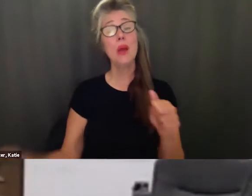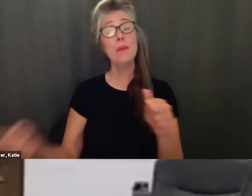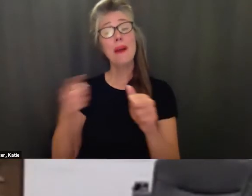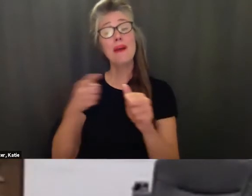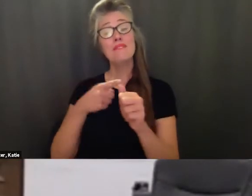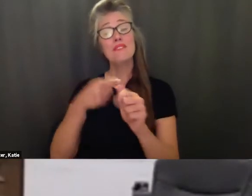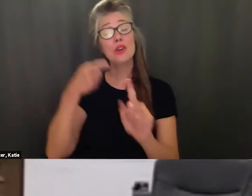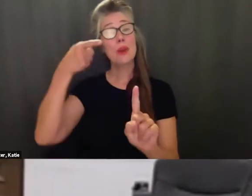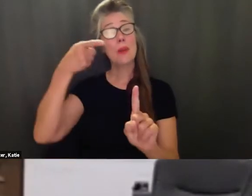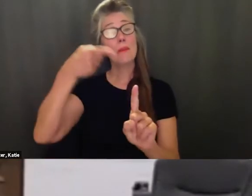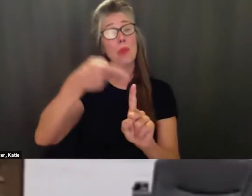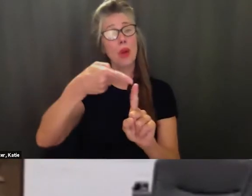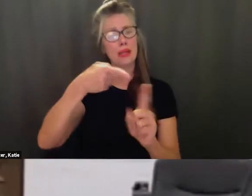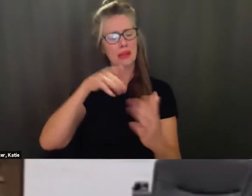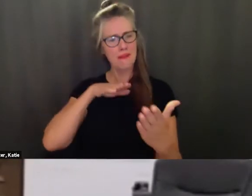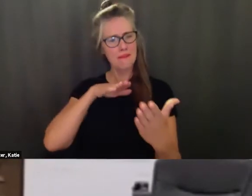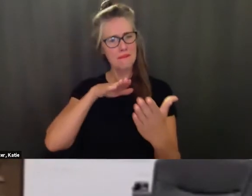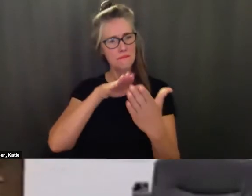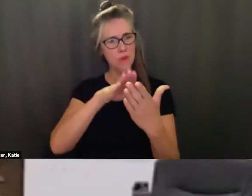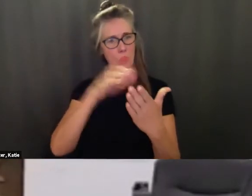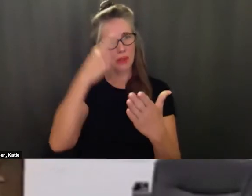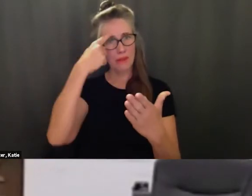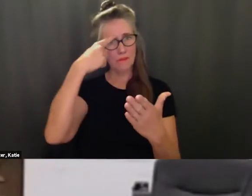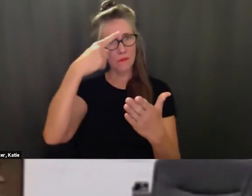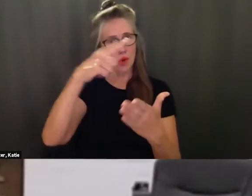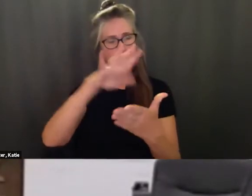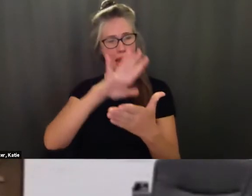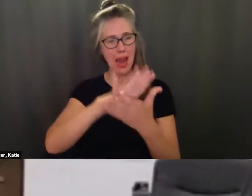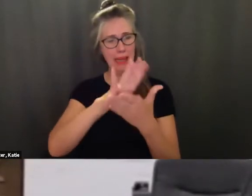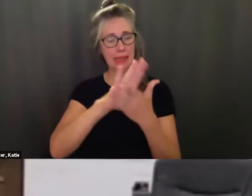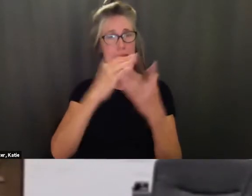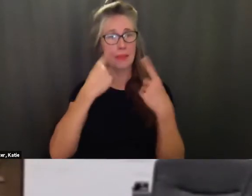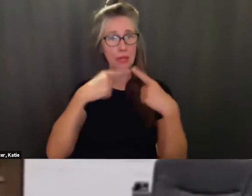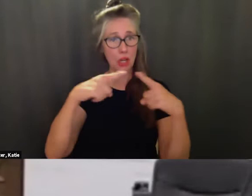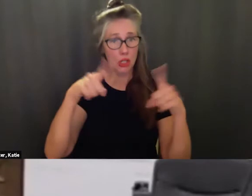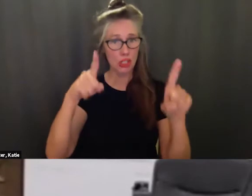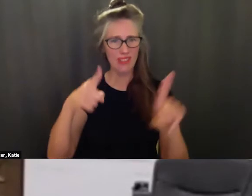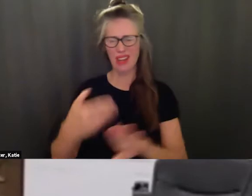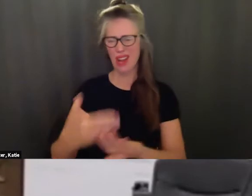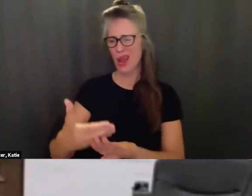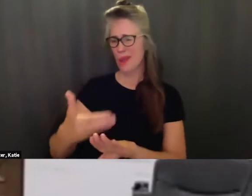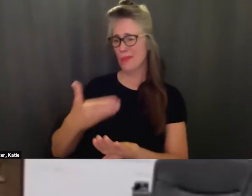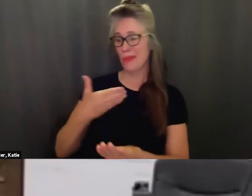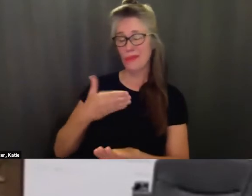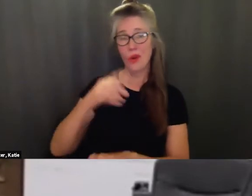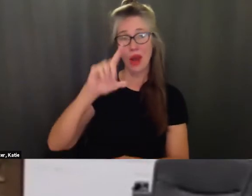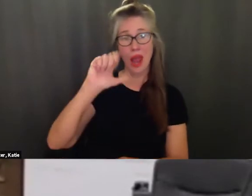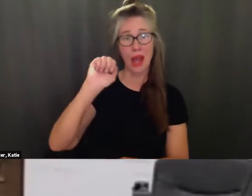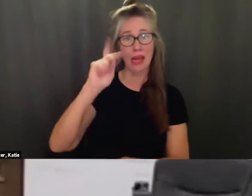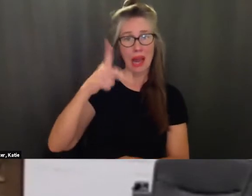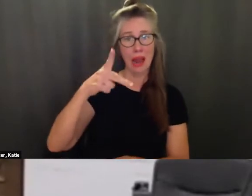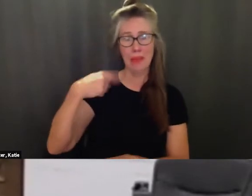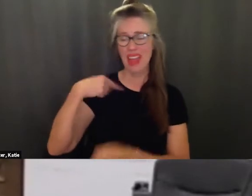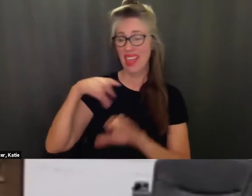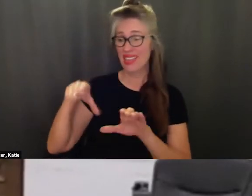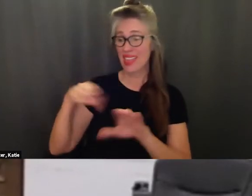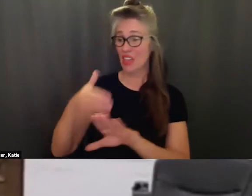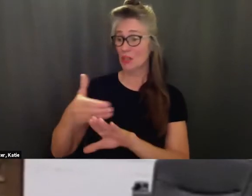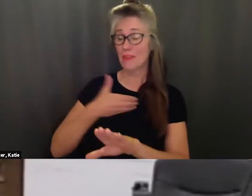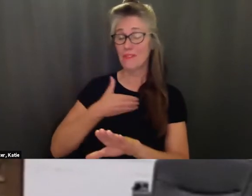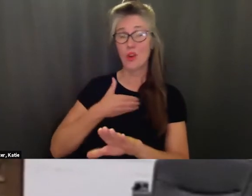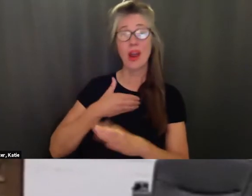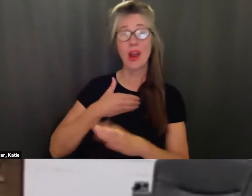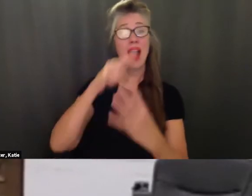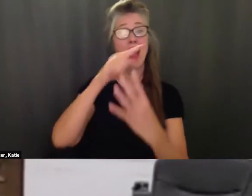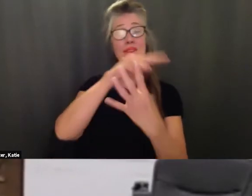academic achievement. So in the previous LCAP, if you looked at the actions, there were 5 goals and